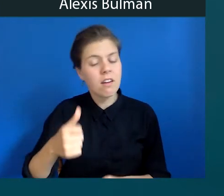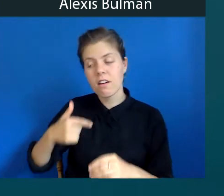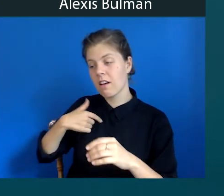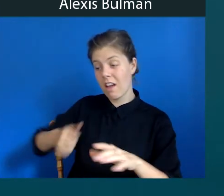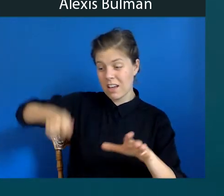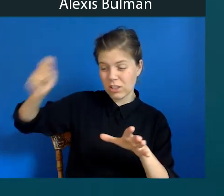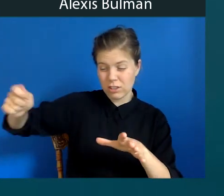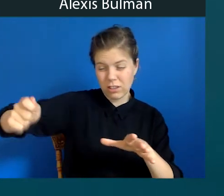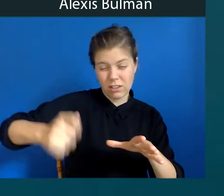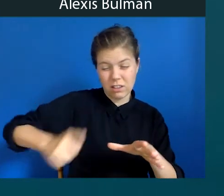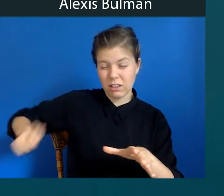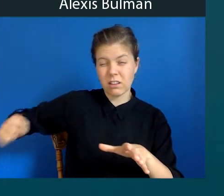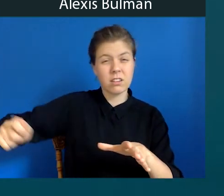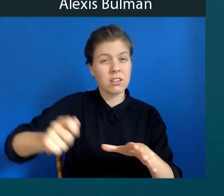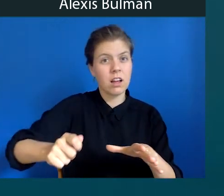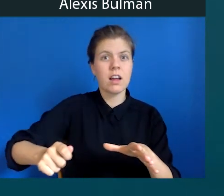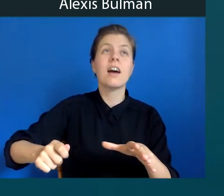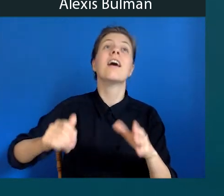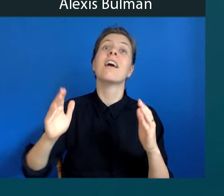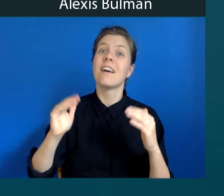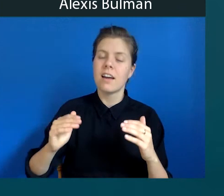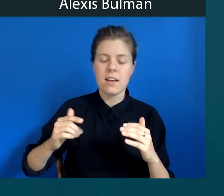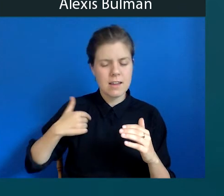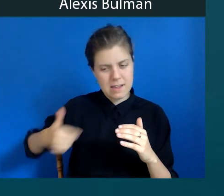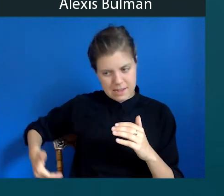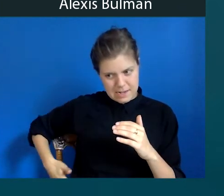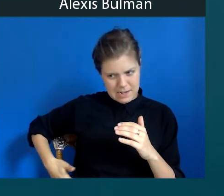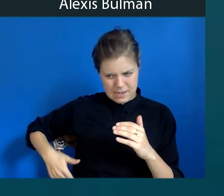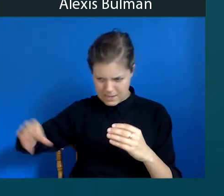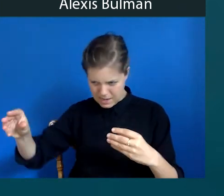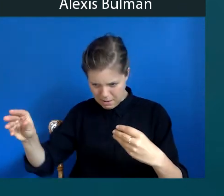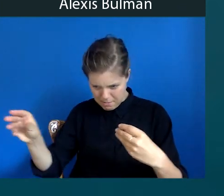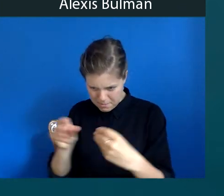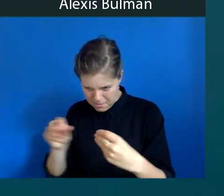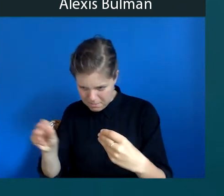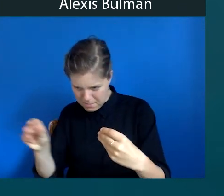then intuitively and painstakingly reassembled the remains.